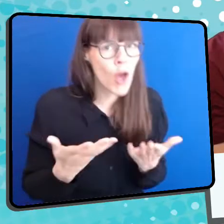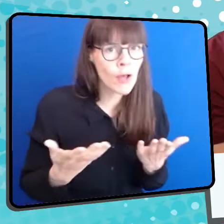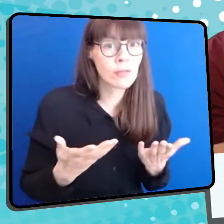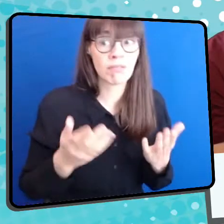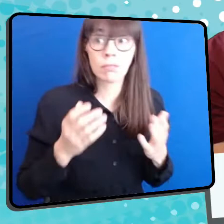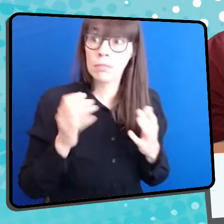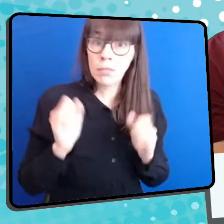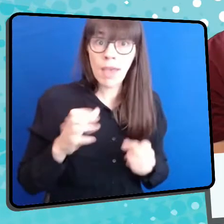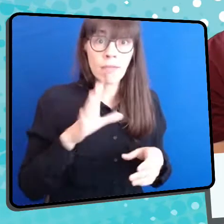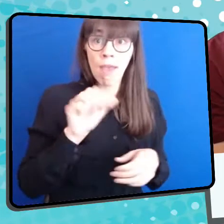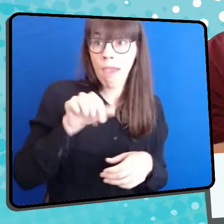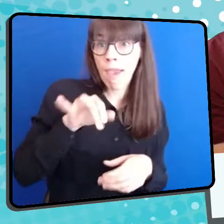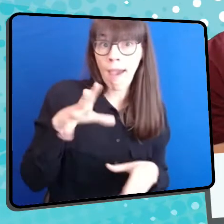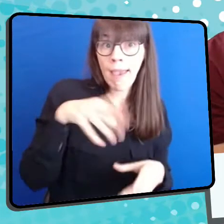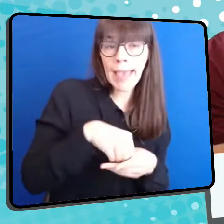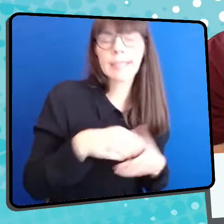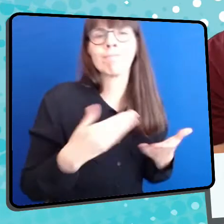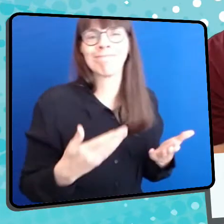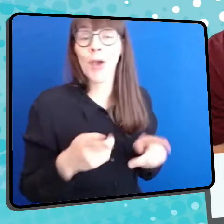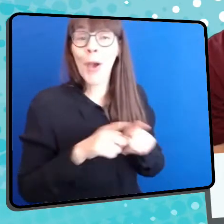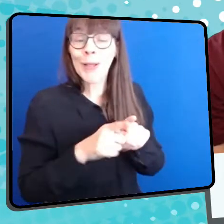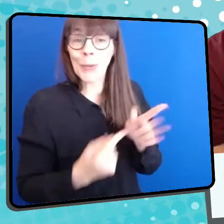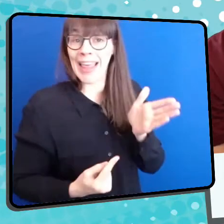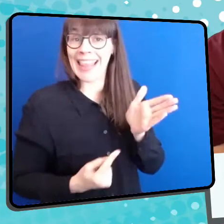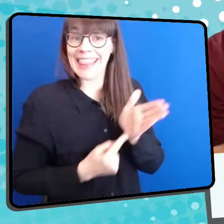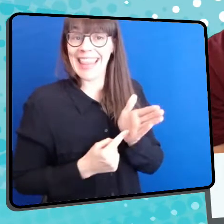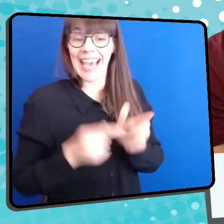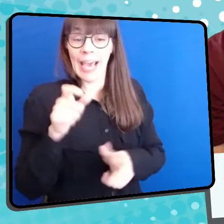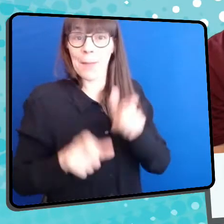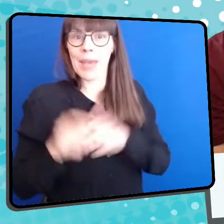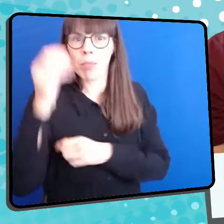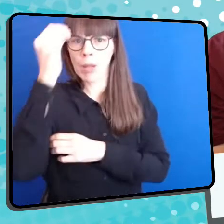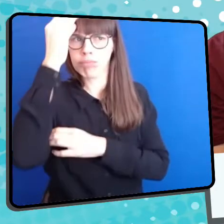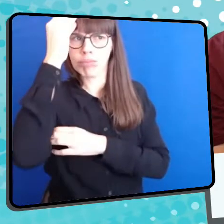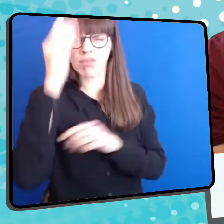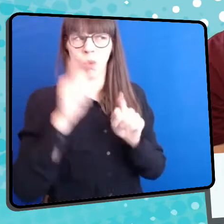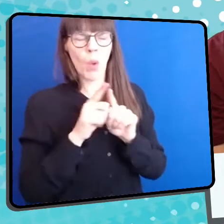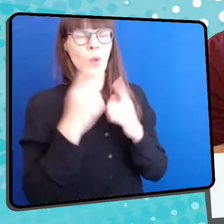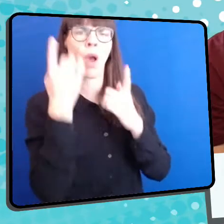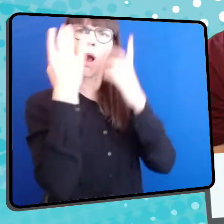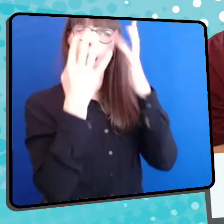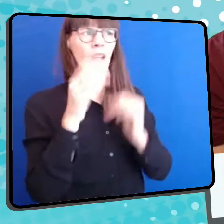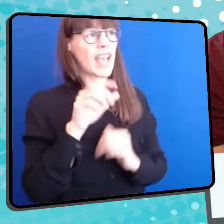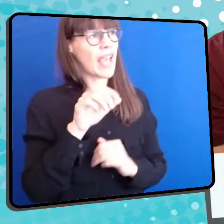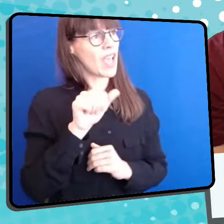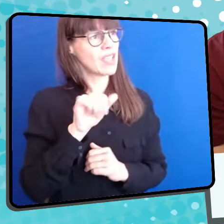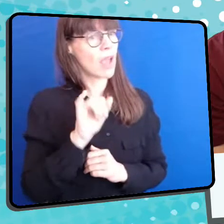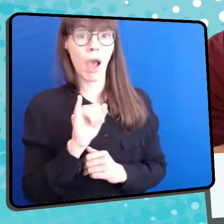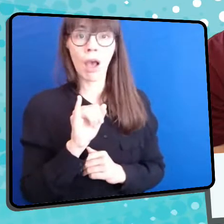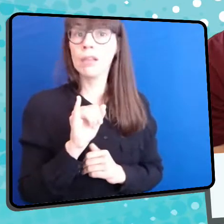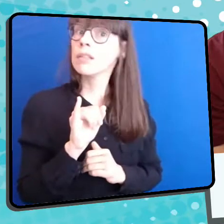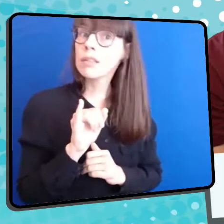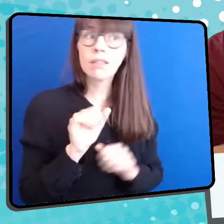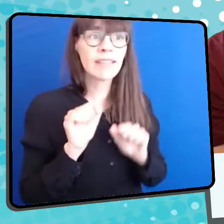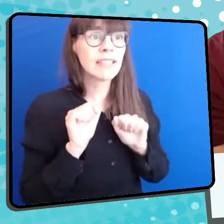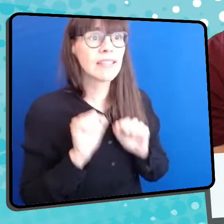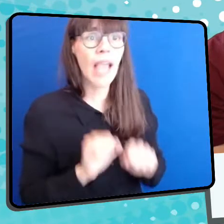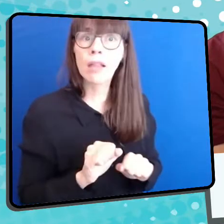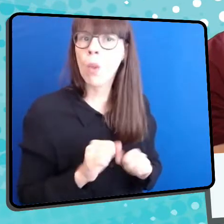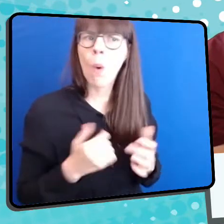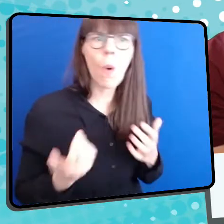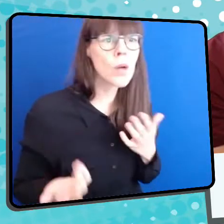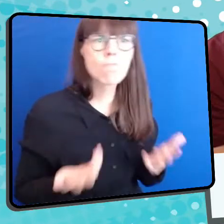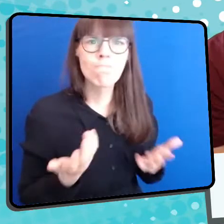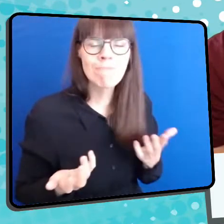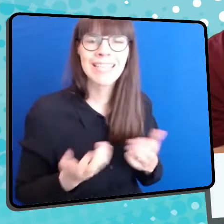And I mean, even tech professionals do need, sometimes they're like, is this something we can actually do? Like, is that a thing yet? So it's not